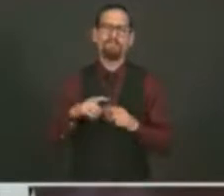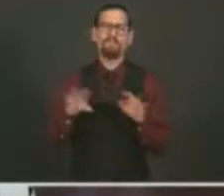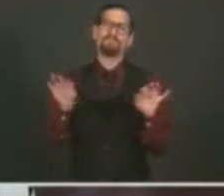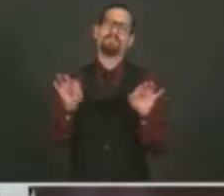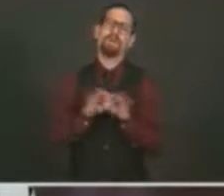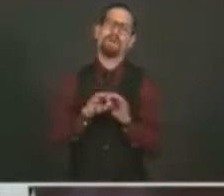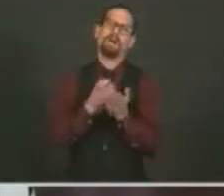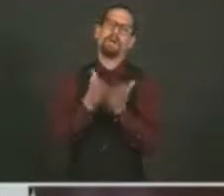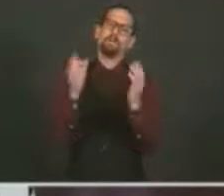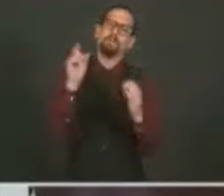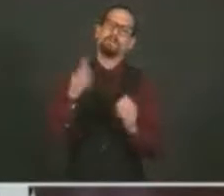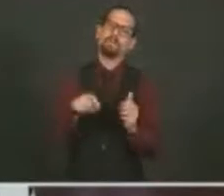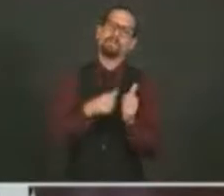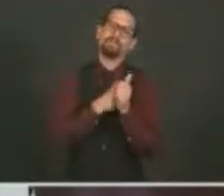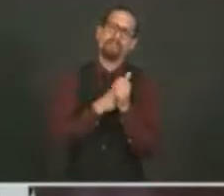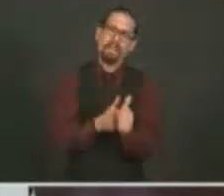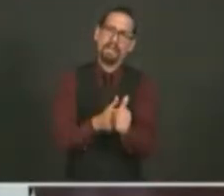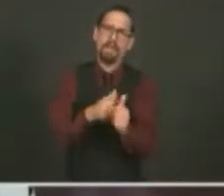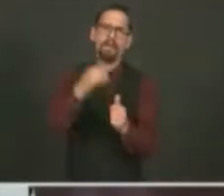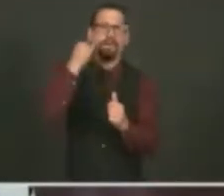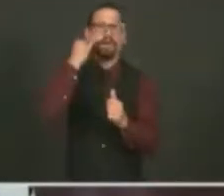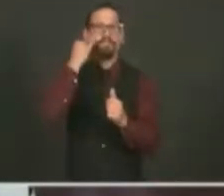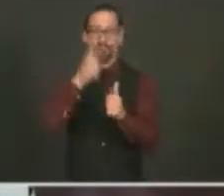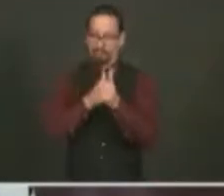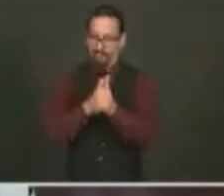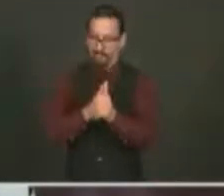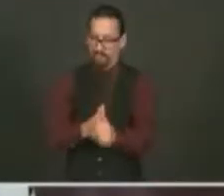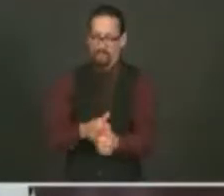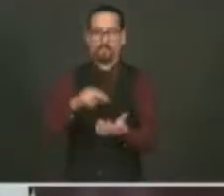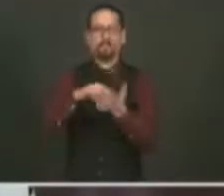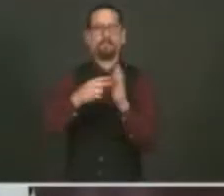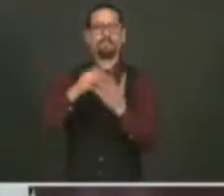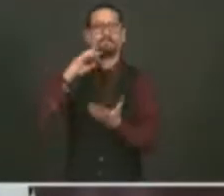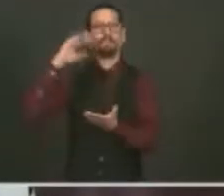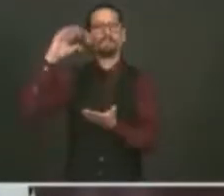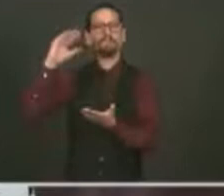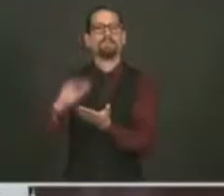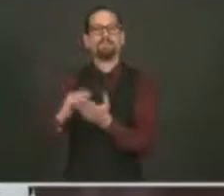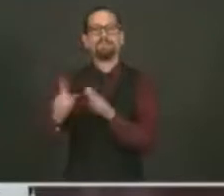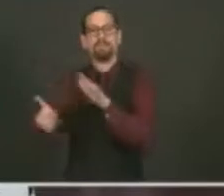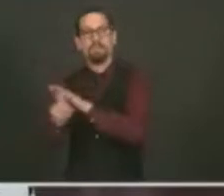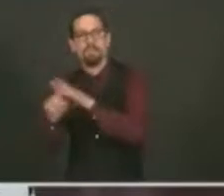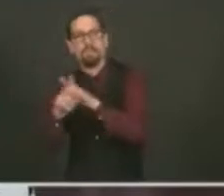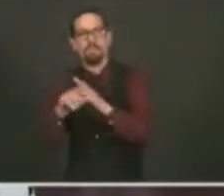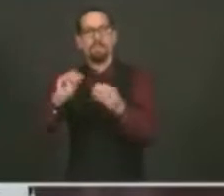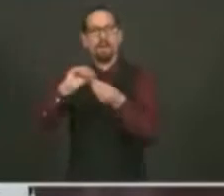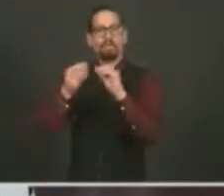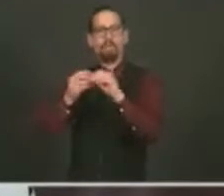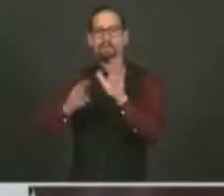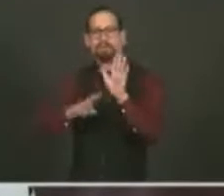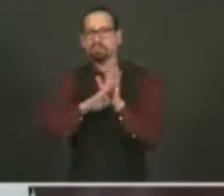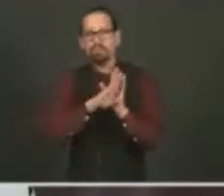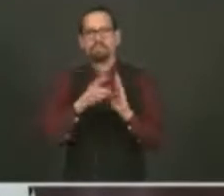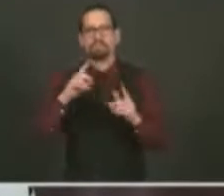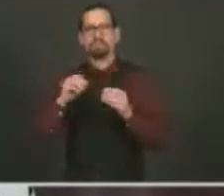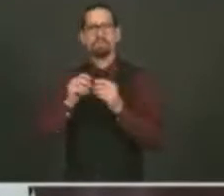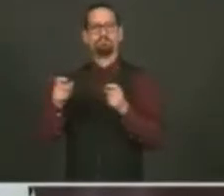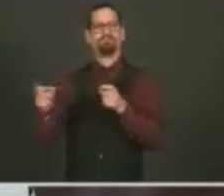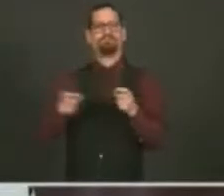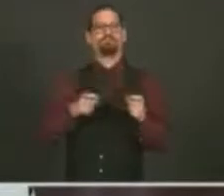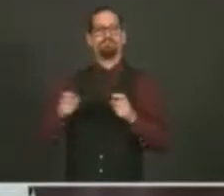continue limiting disruption to schools and workplaces. And we know that it is